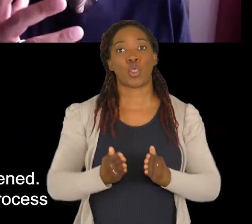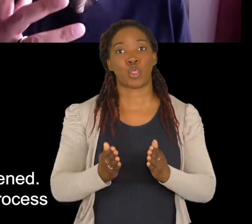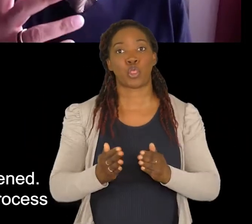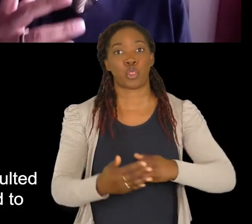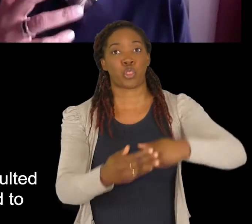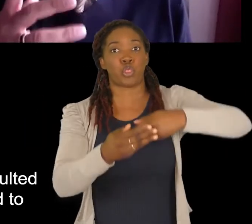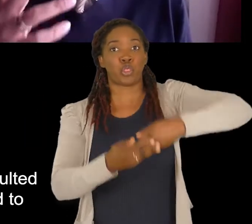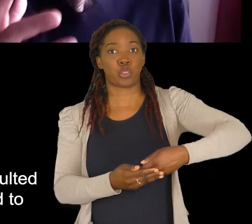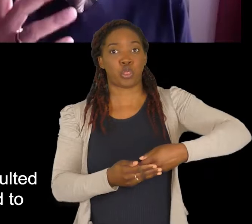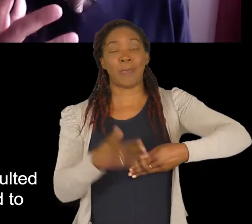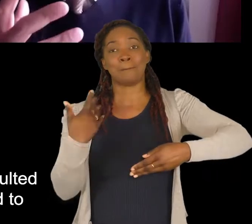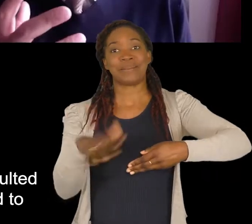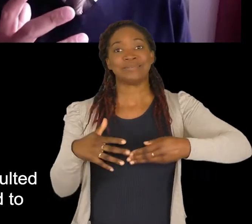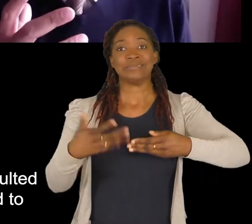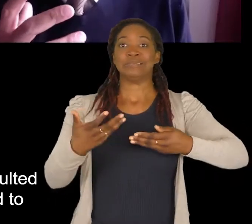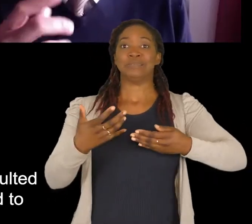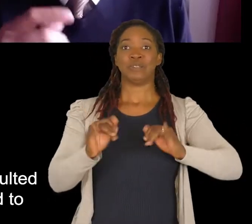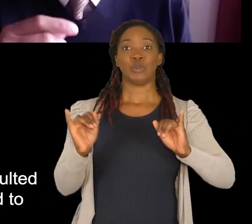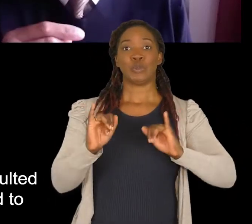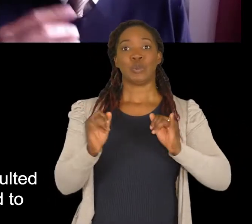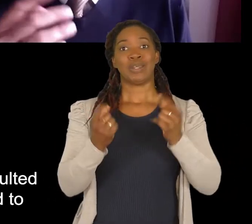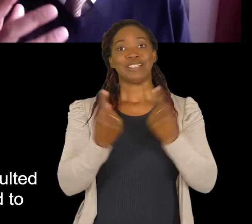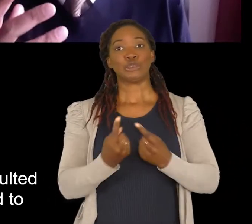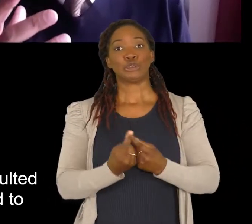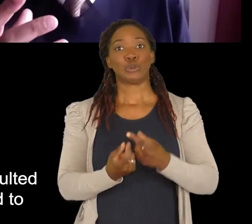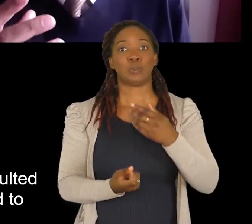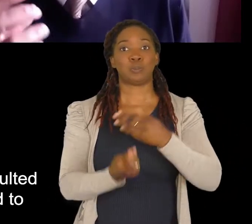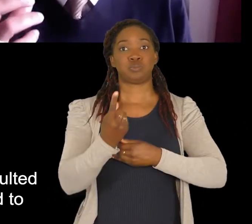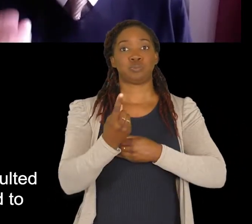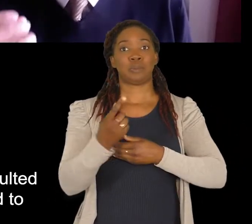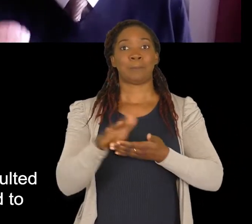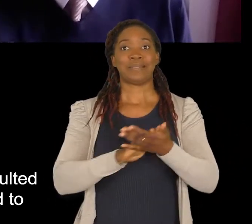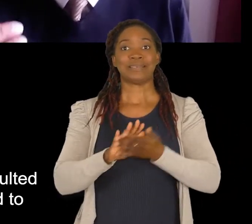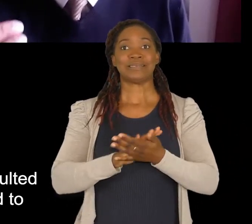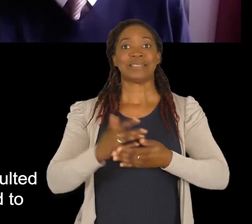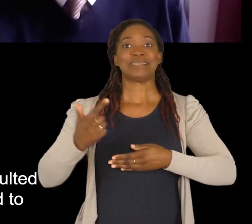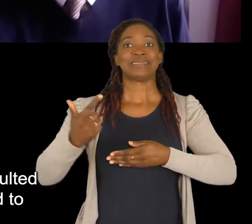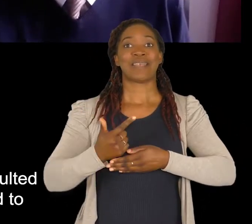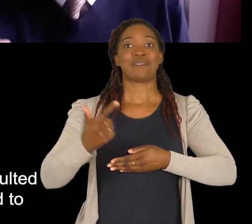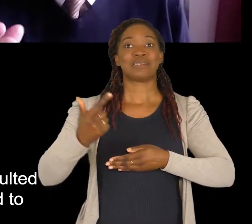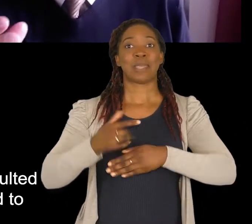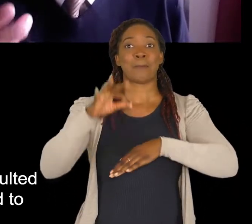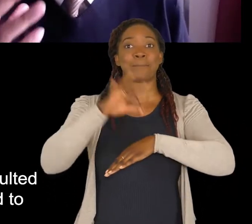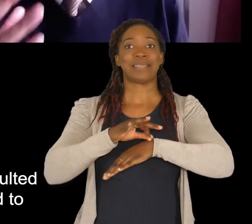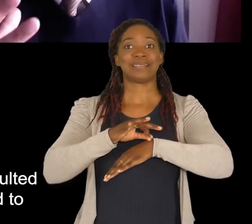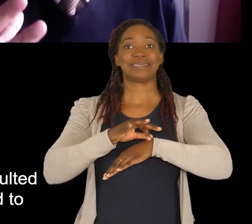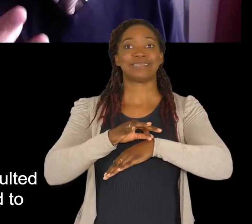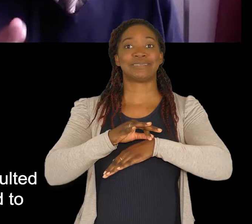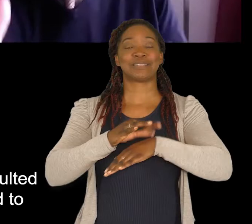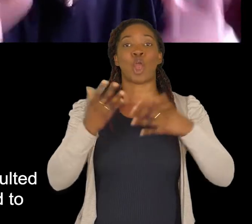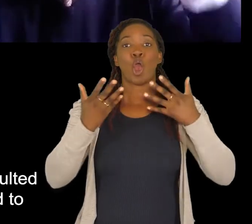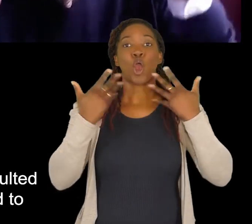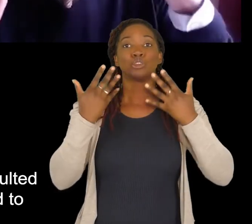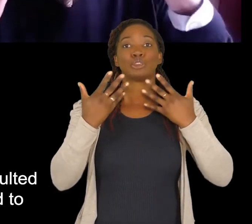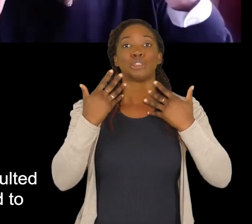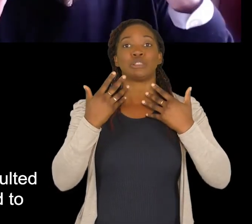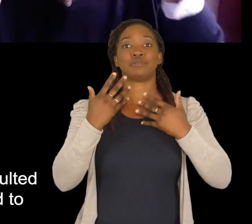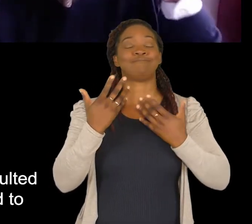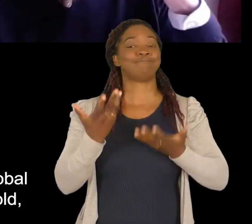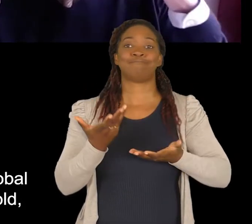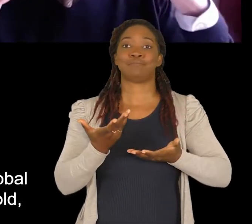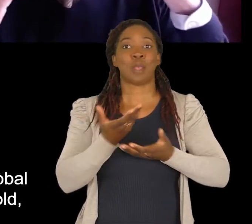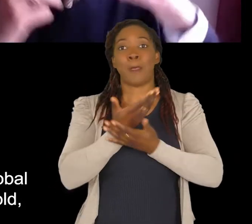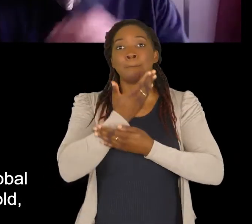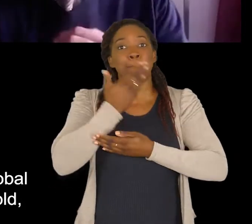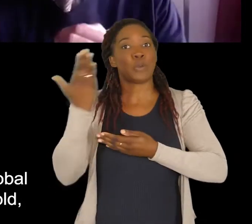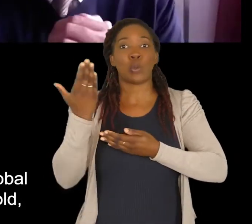birthing process, there'd been a last minute complication, and that resulted in 17 minutes of oxygen not being delivered